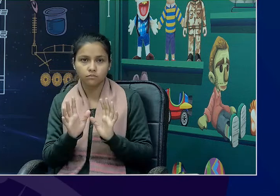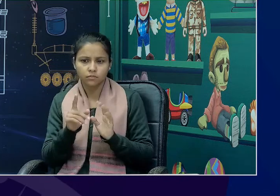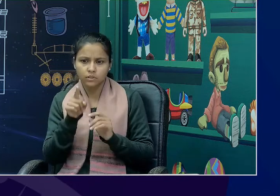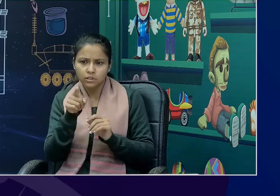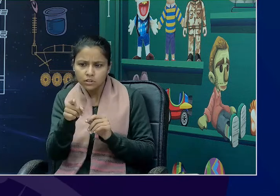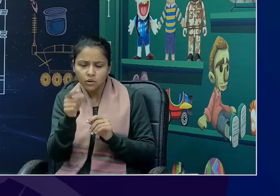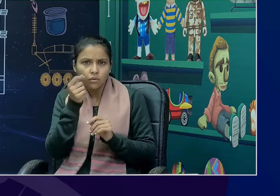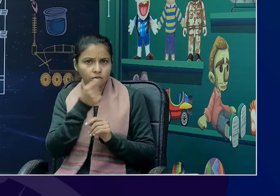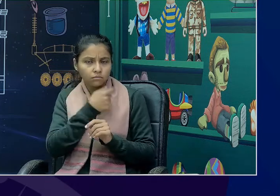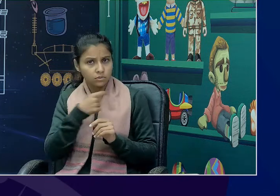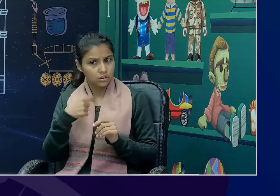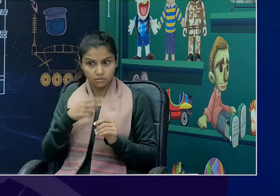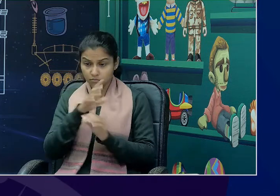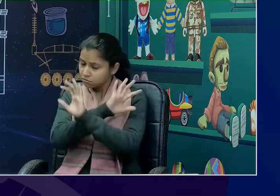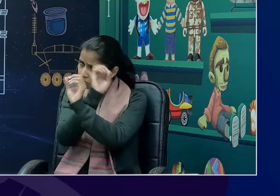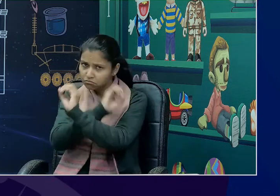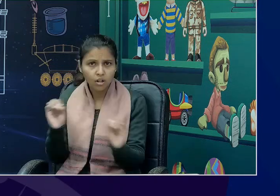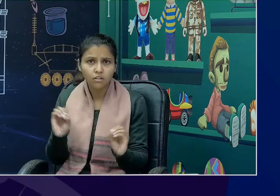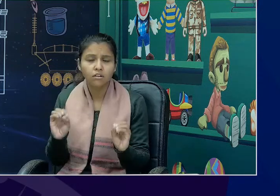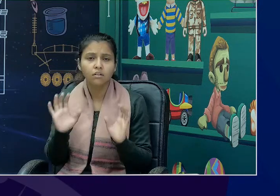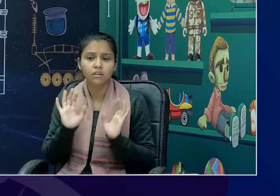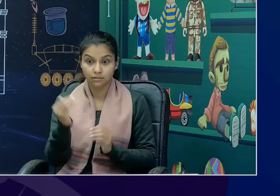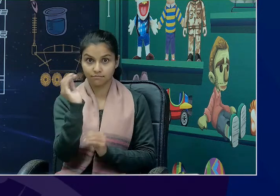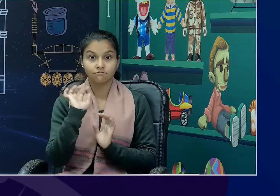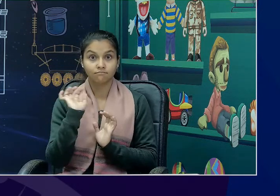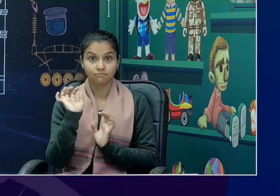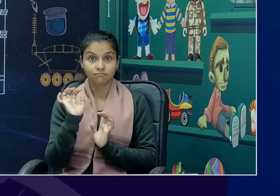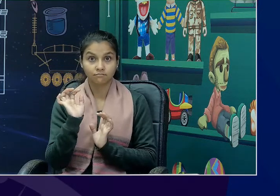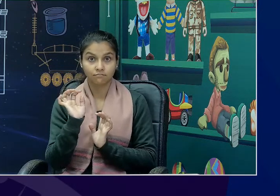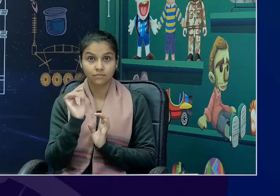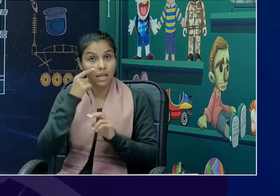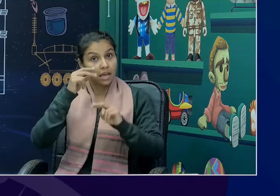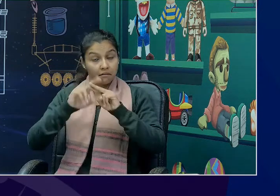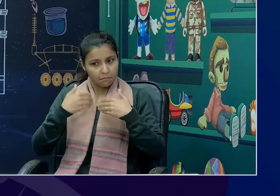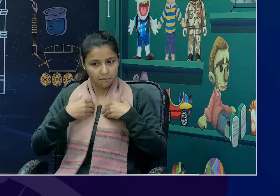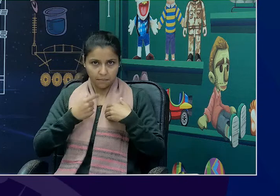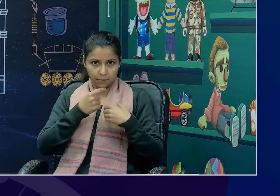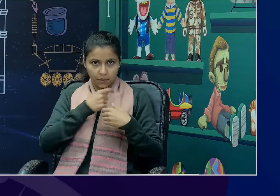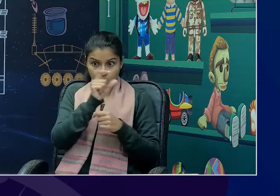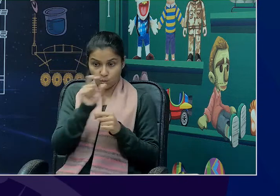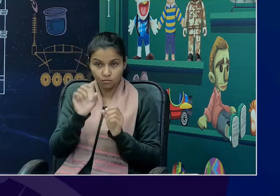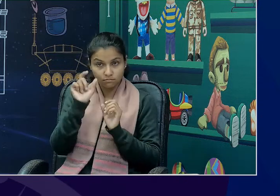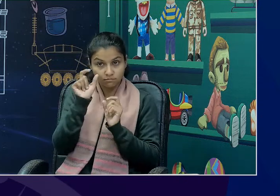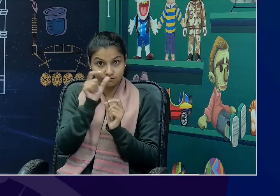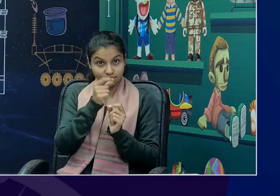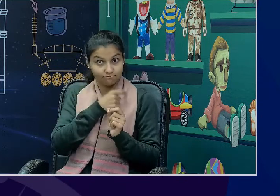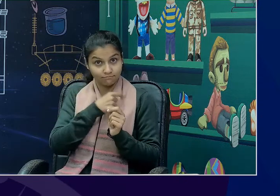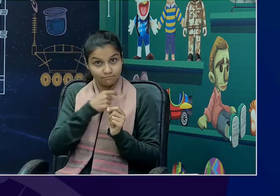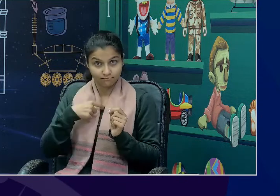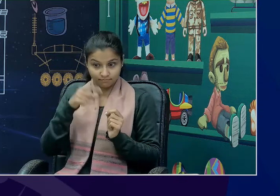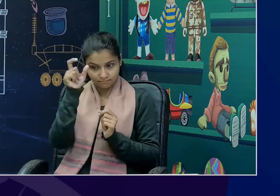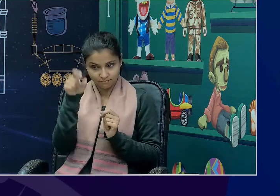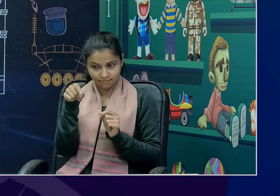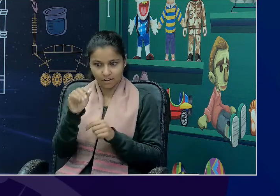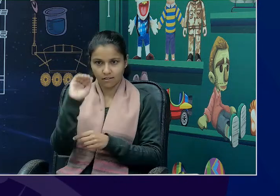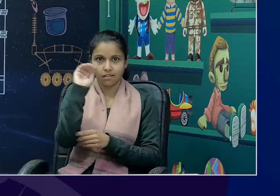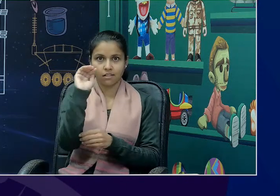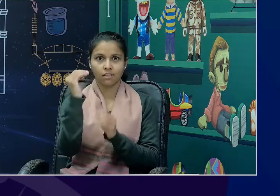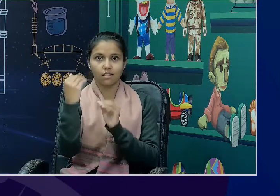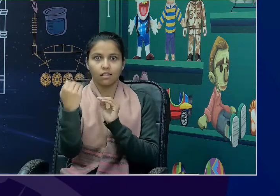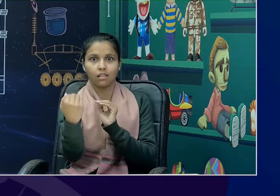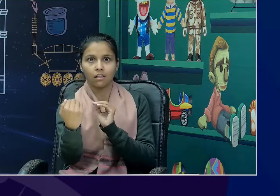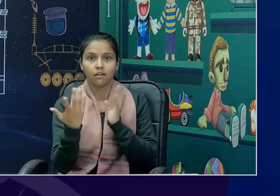but he's nothing in front of the snake. With the snake, if the snake would have bitten him, he would have been lying there like any other